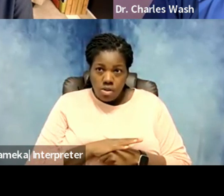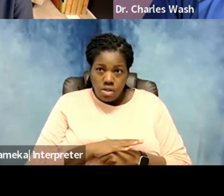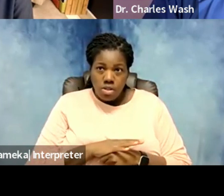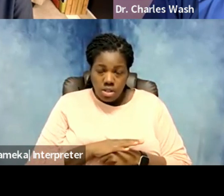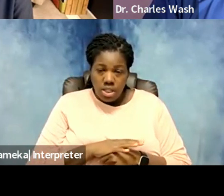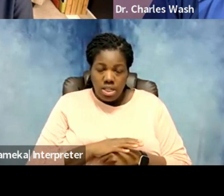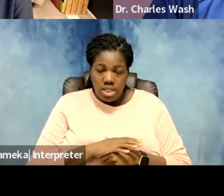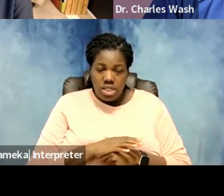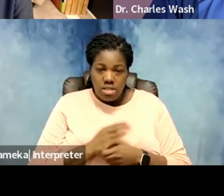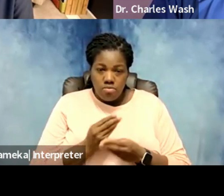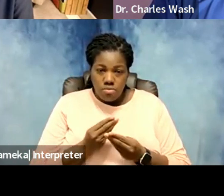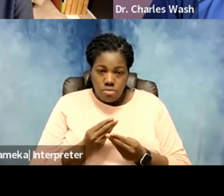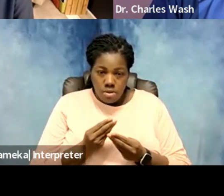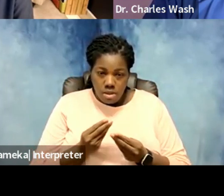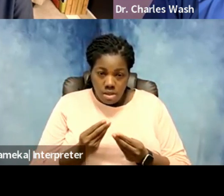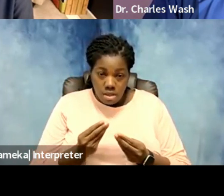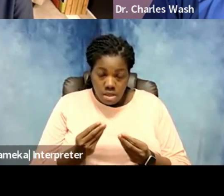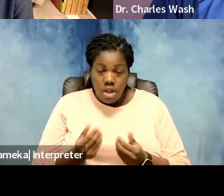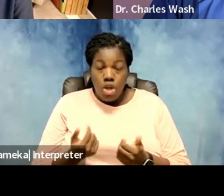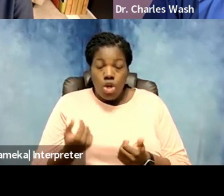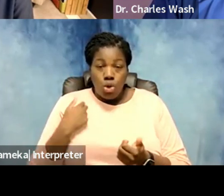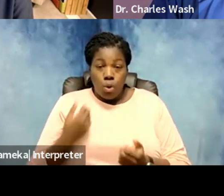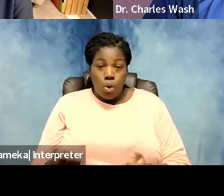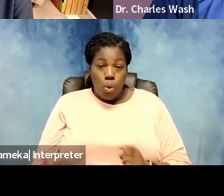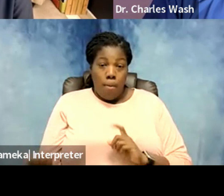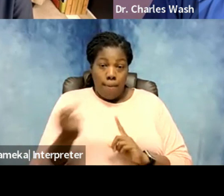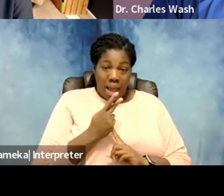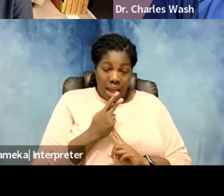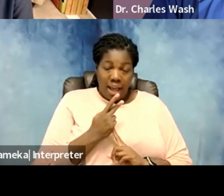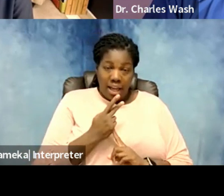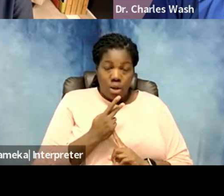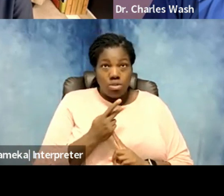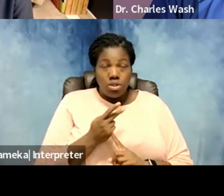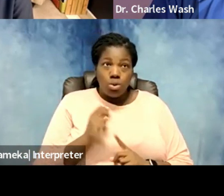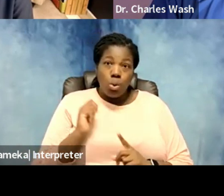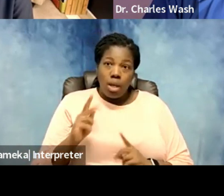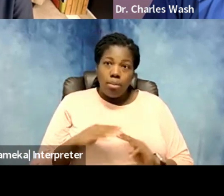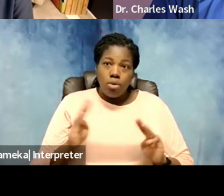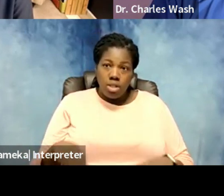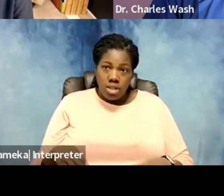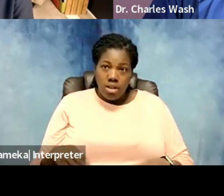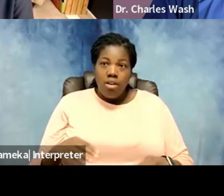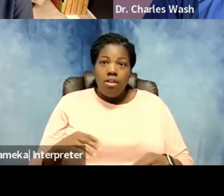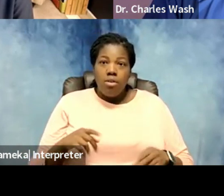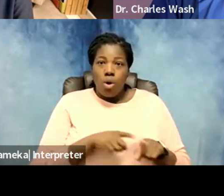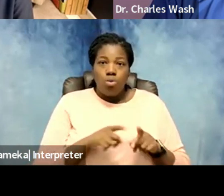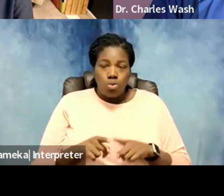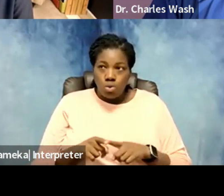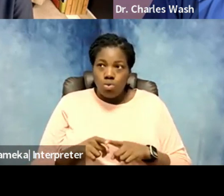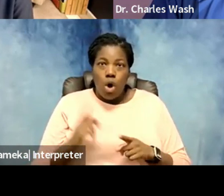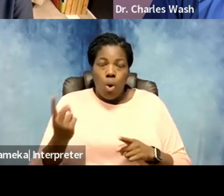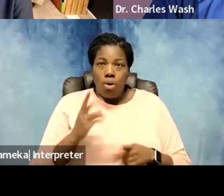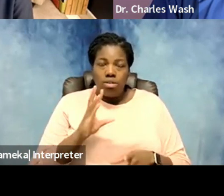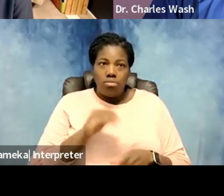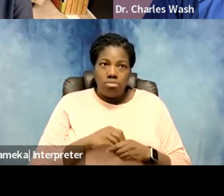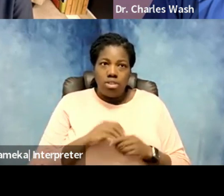us. Do we revert back to kind of where we were? Which was okay. Museums have always been community anchors, but